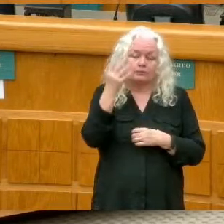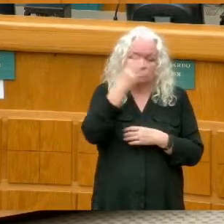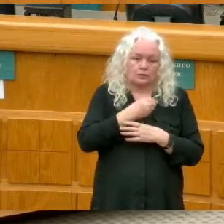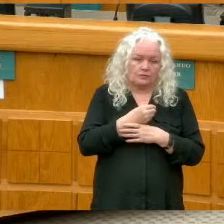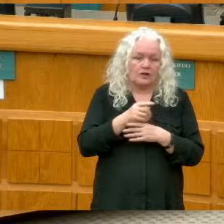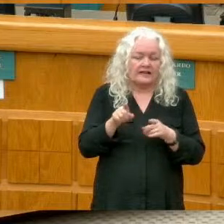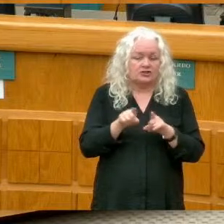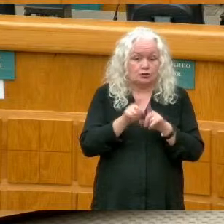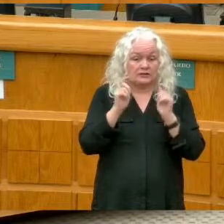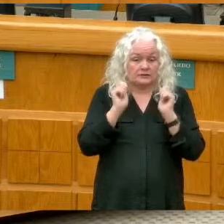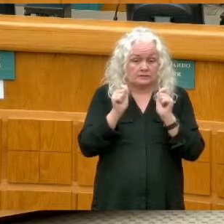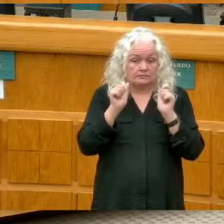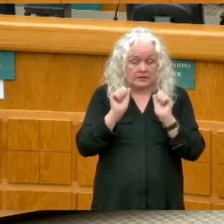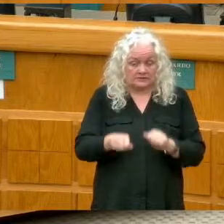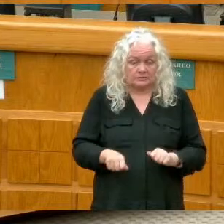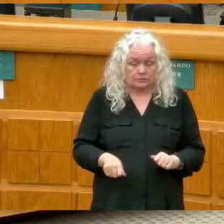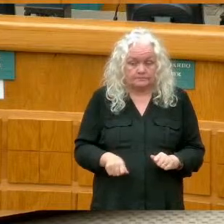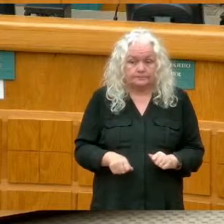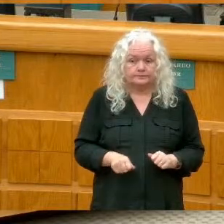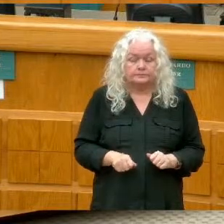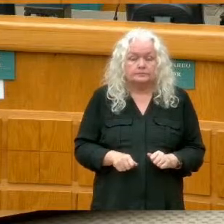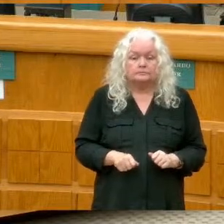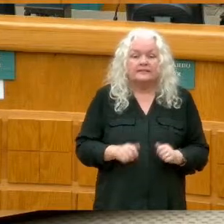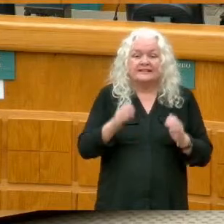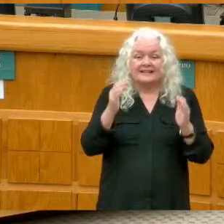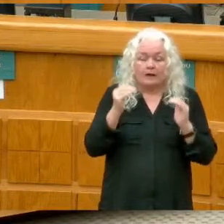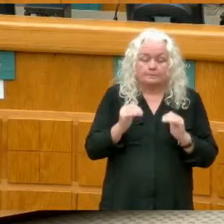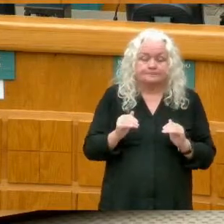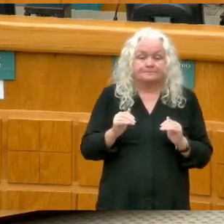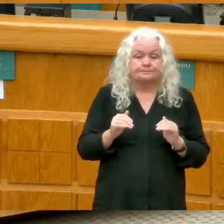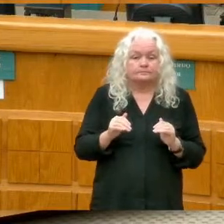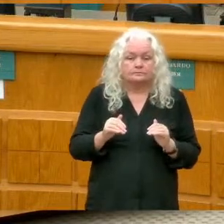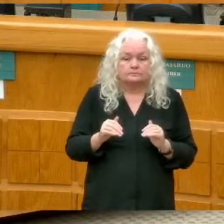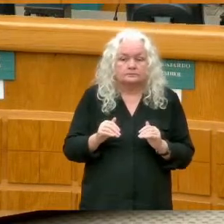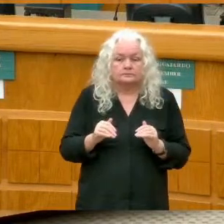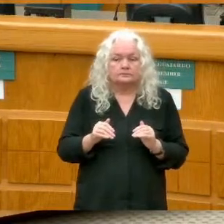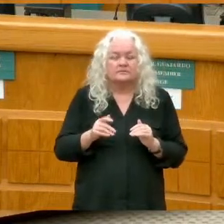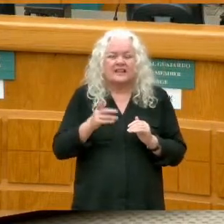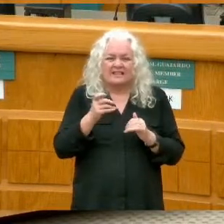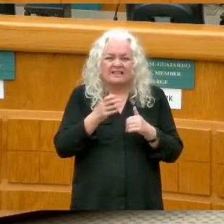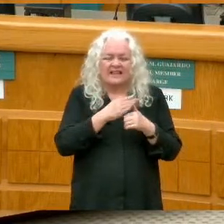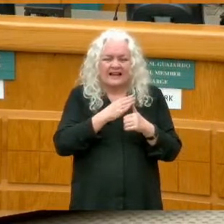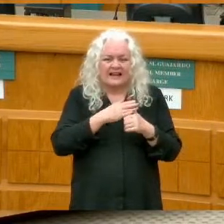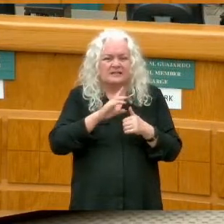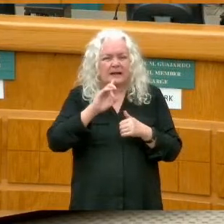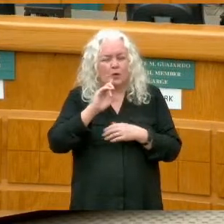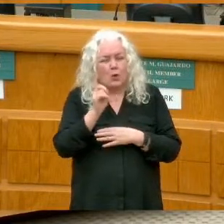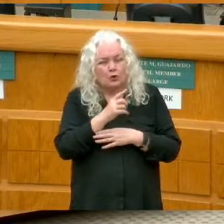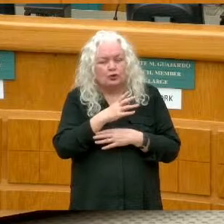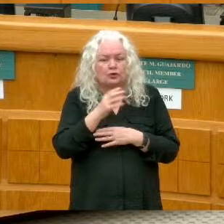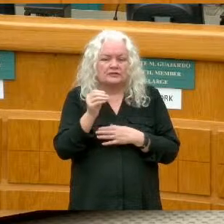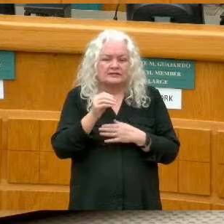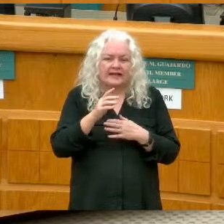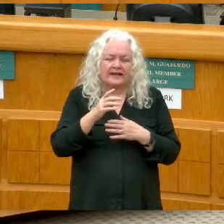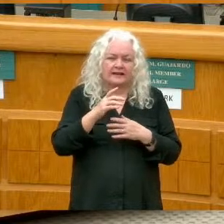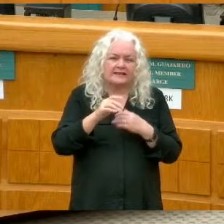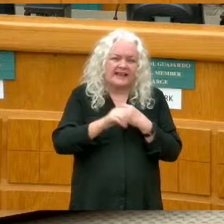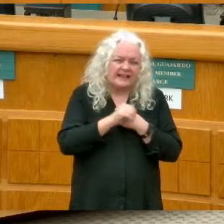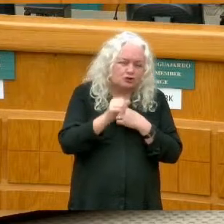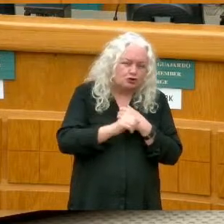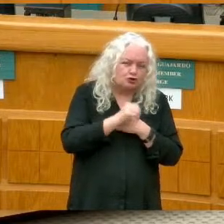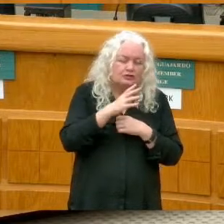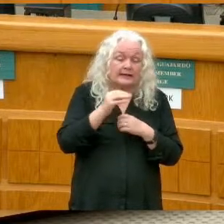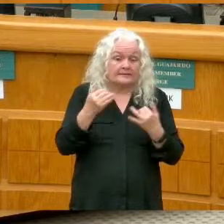beautiful as soon as possible. Now, that was a little bit about orders and hazards,